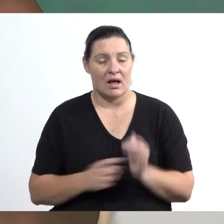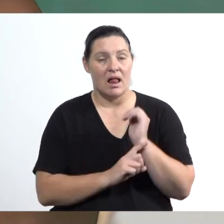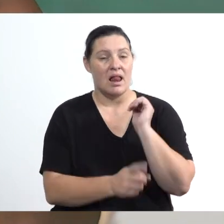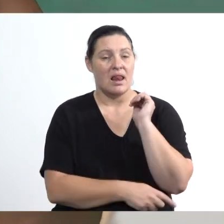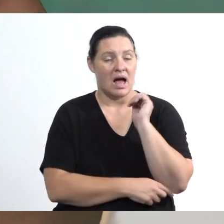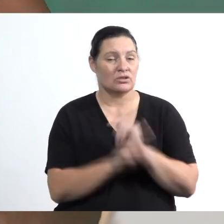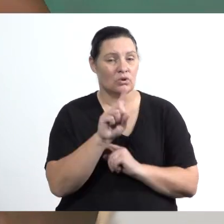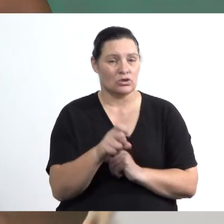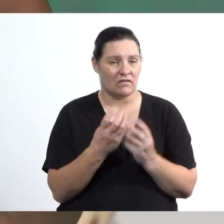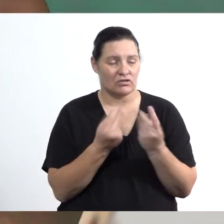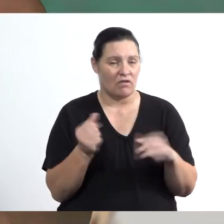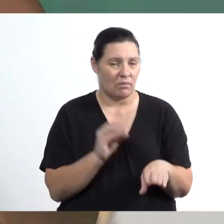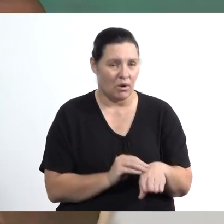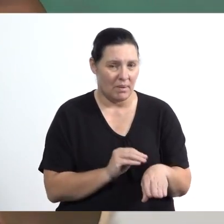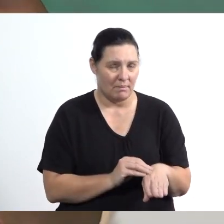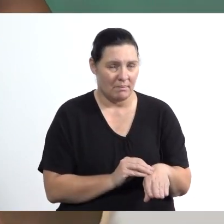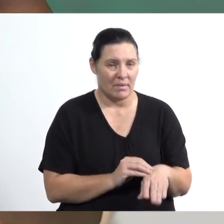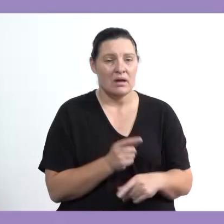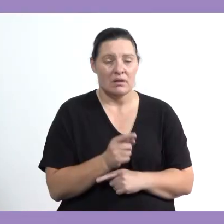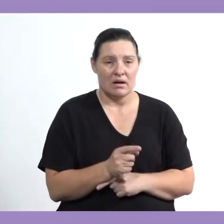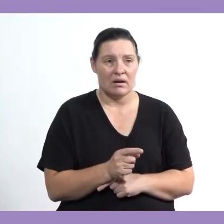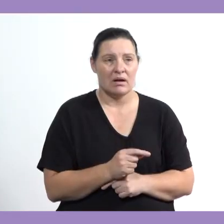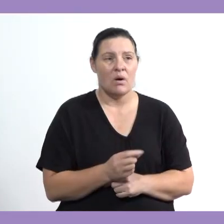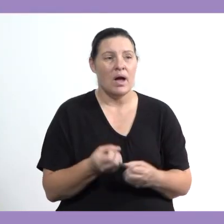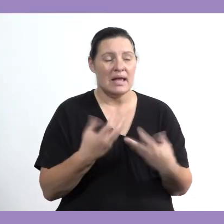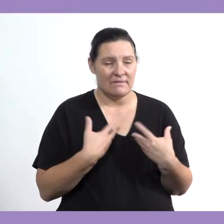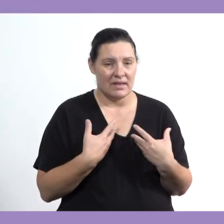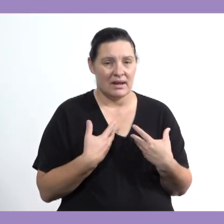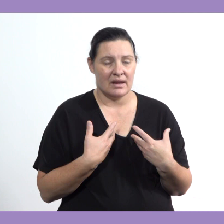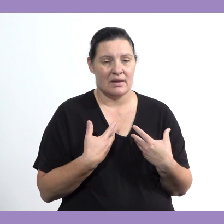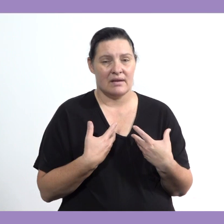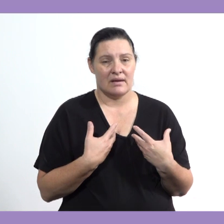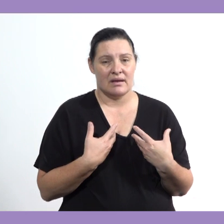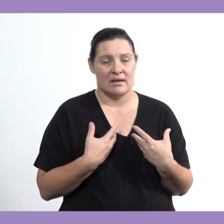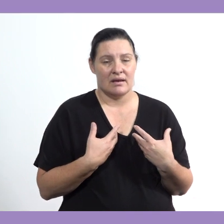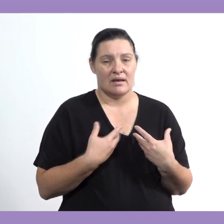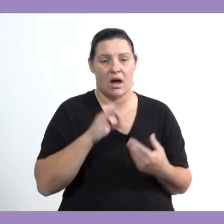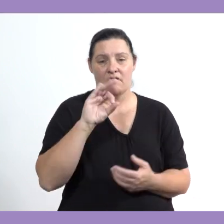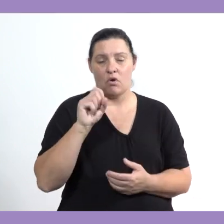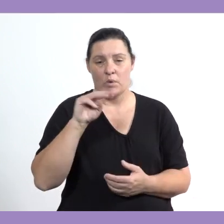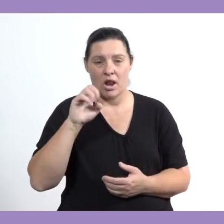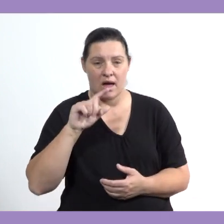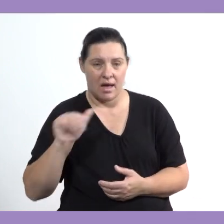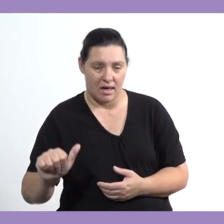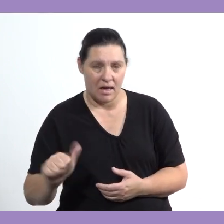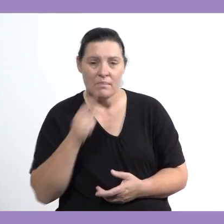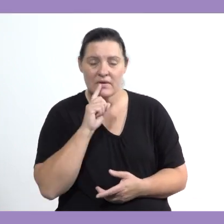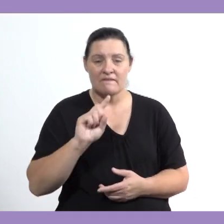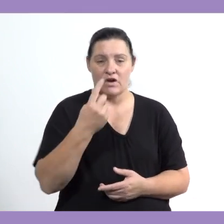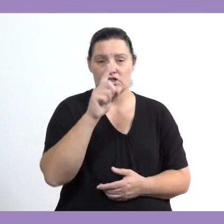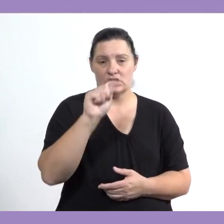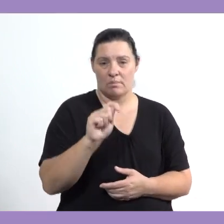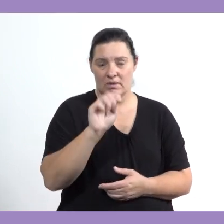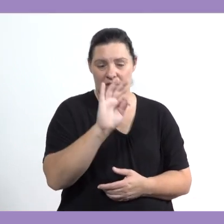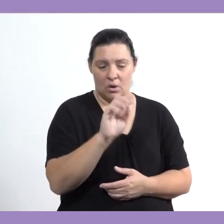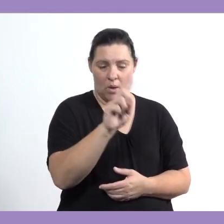Let's look at the last question for solving problems, and that is, we are given a formula and we are supposed to find the